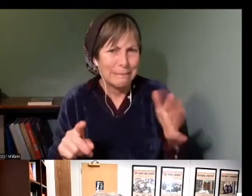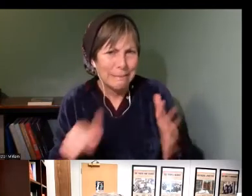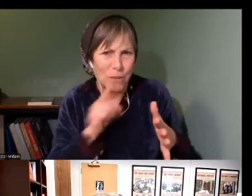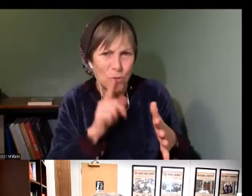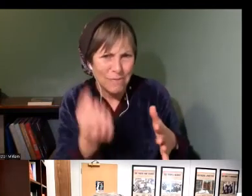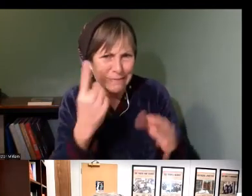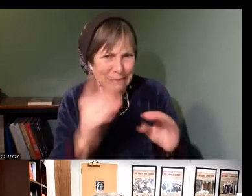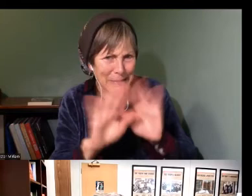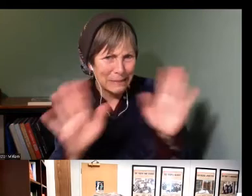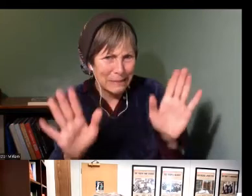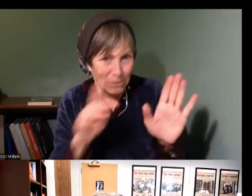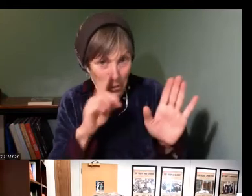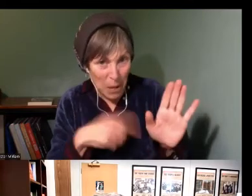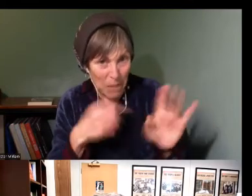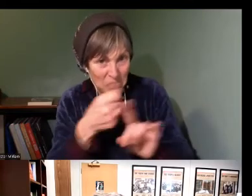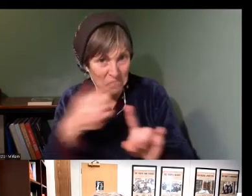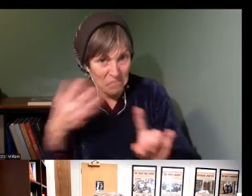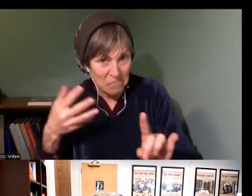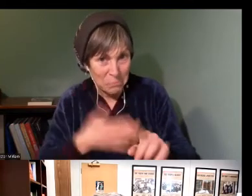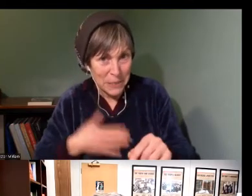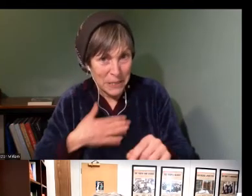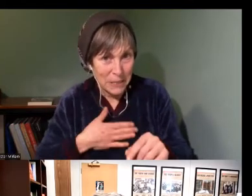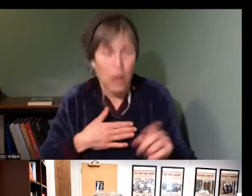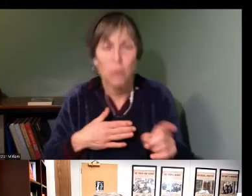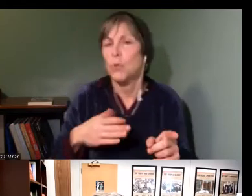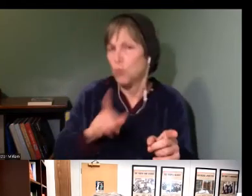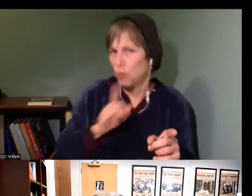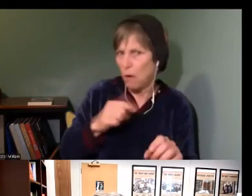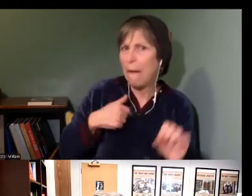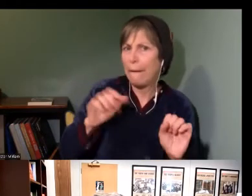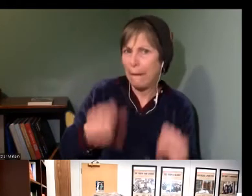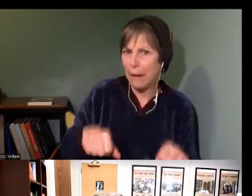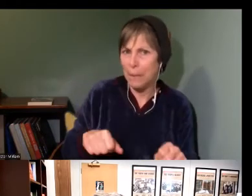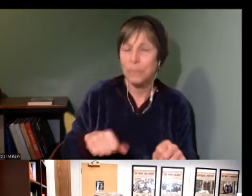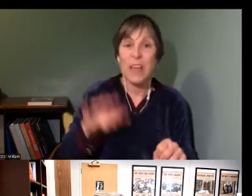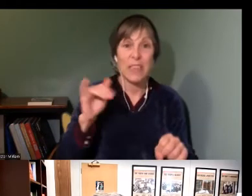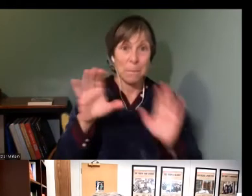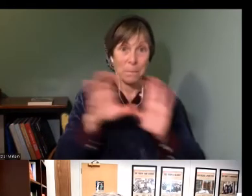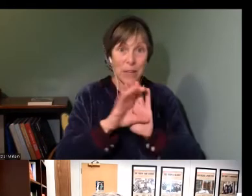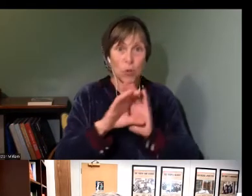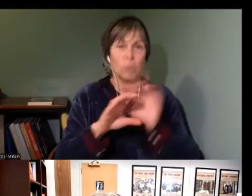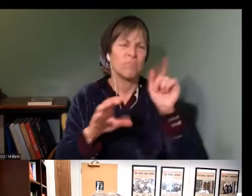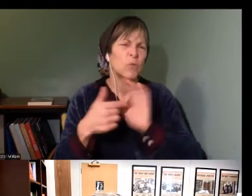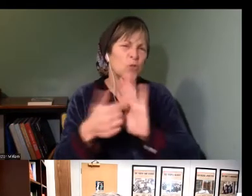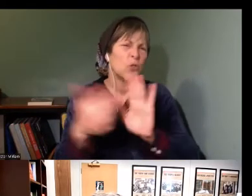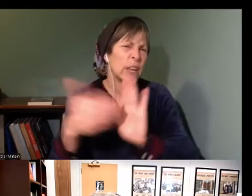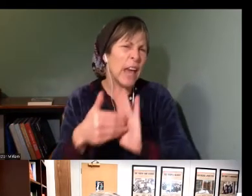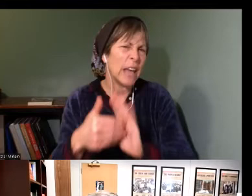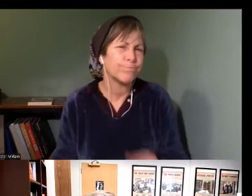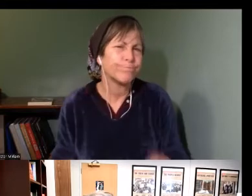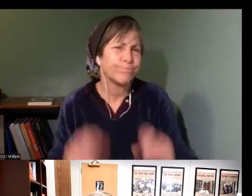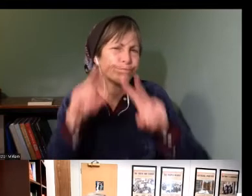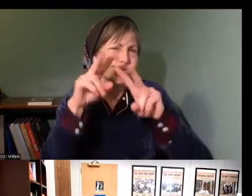sure yeah i'll speak to that um so what that chart was showing and actually i could pull it up real quick so we could look at it um one sec